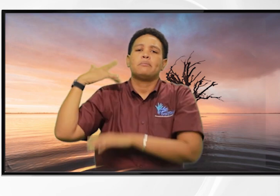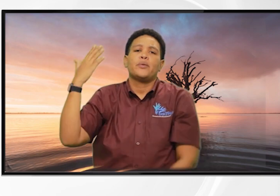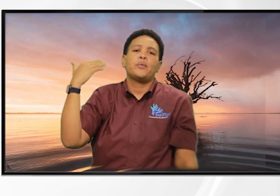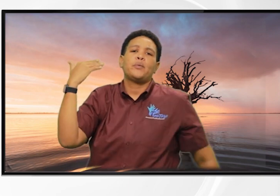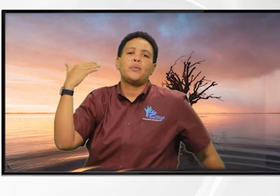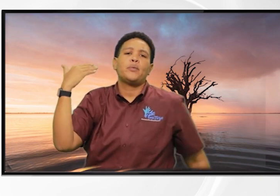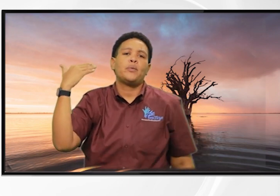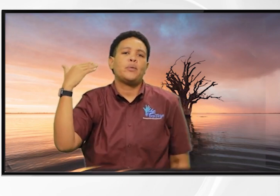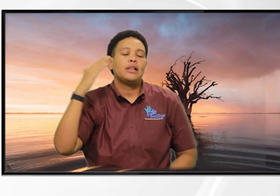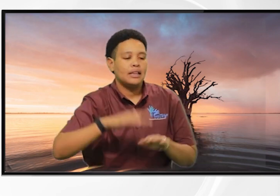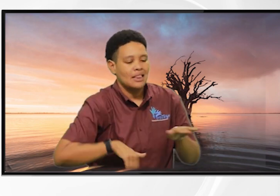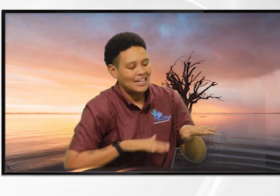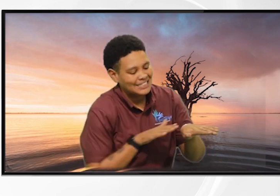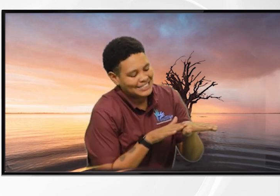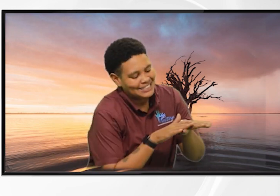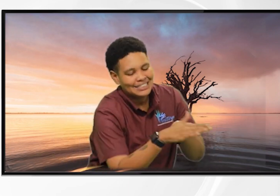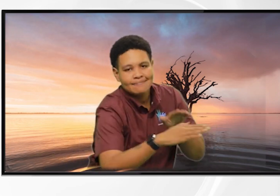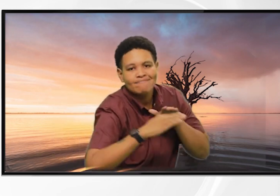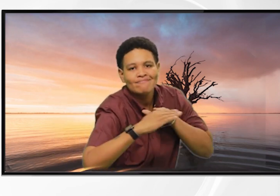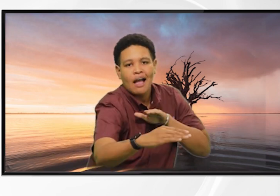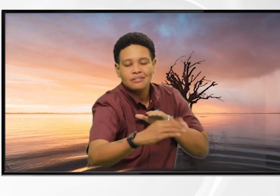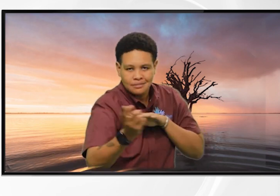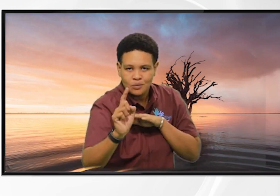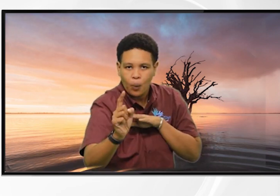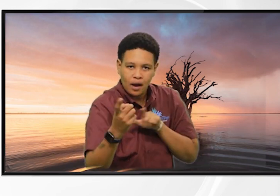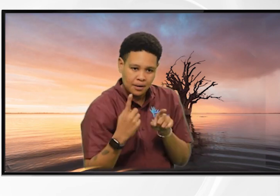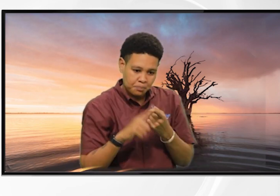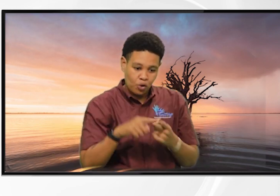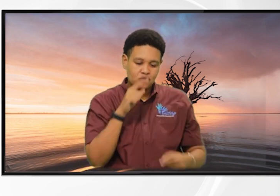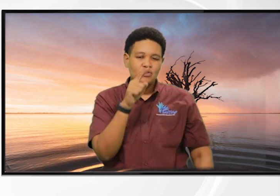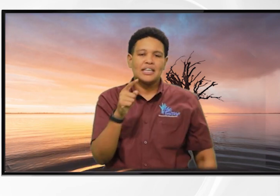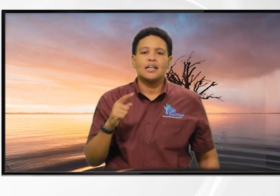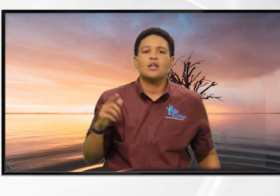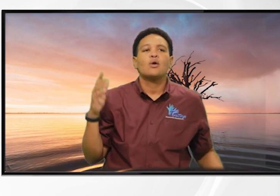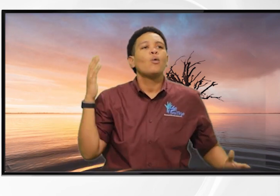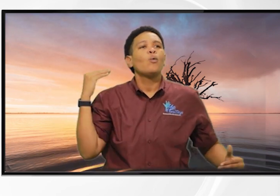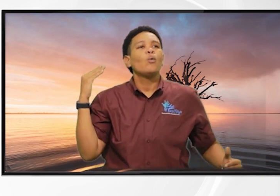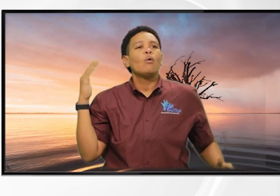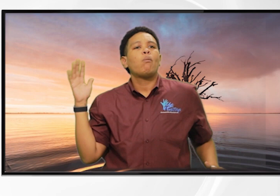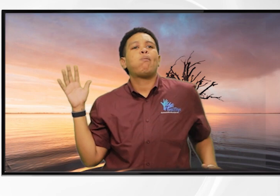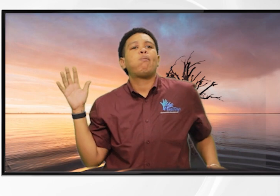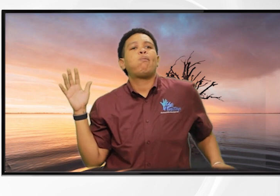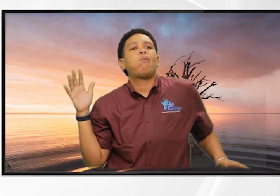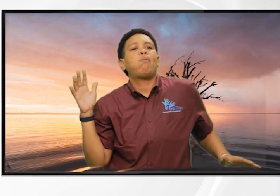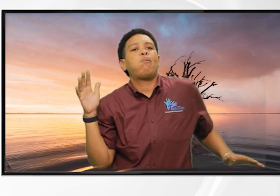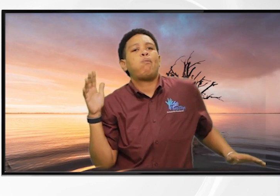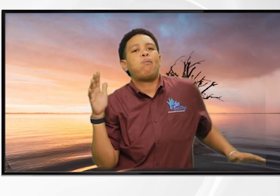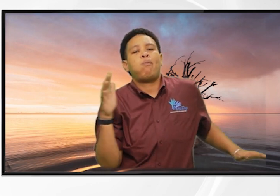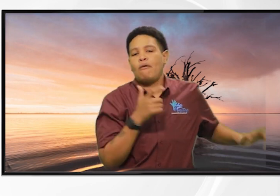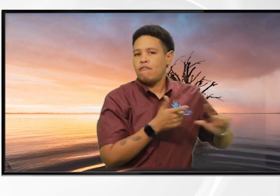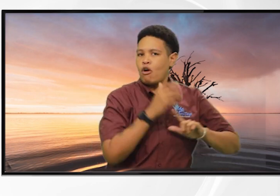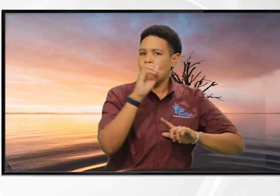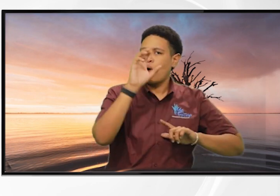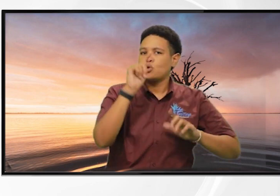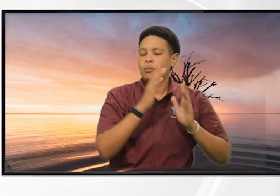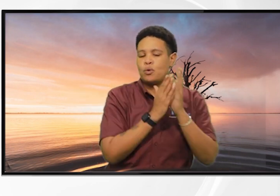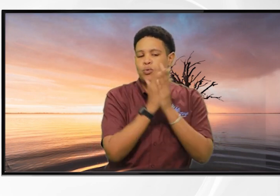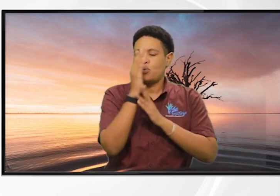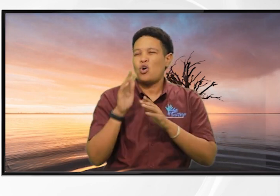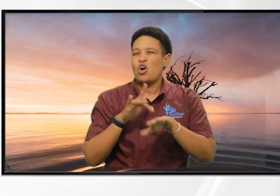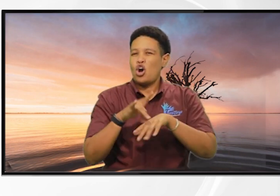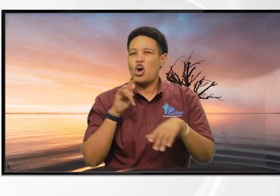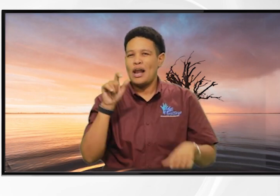cooler than the coastal plains, and the passage of cold fronts from northern latitudes from October through early